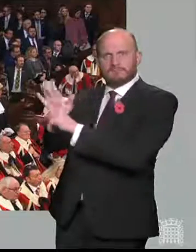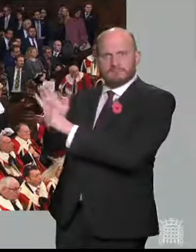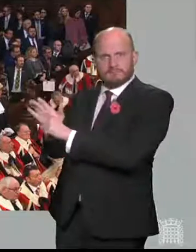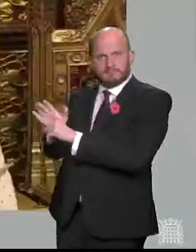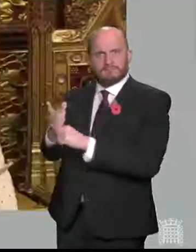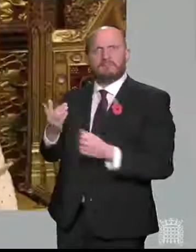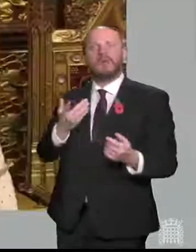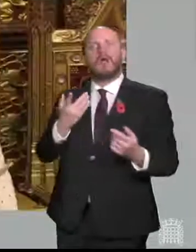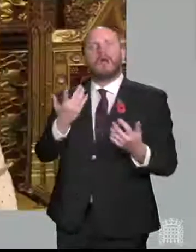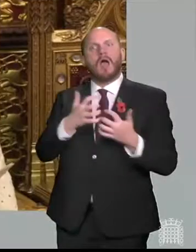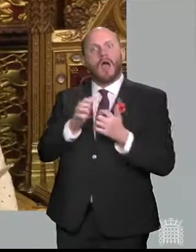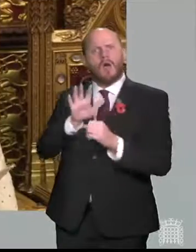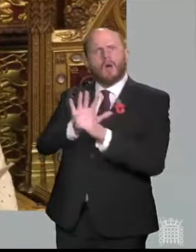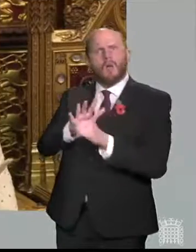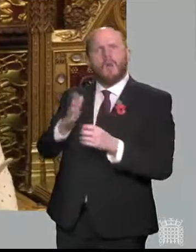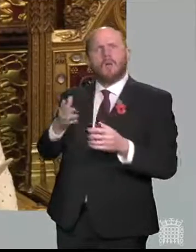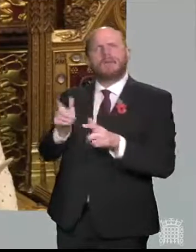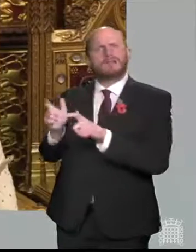attack.